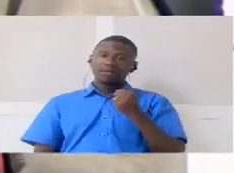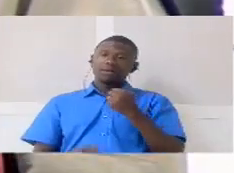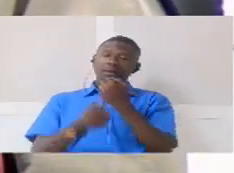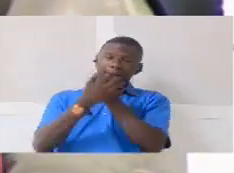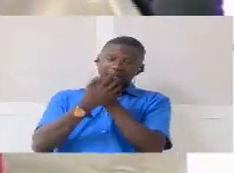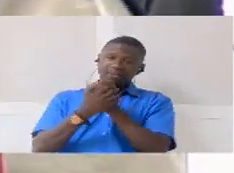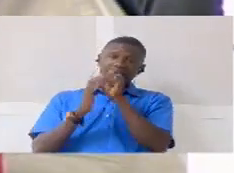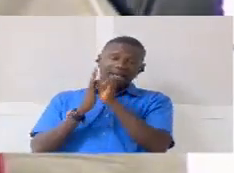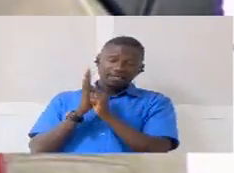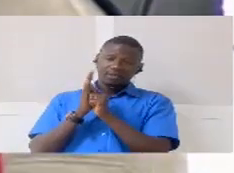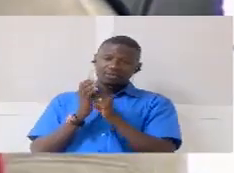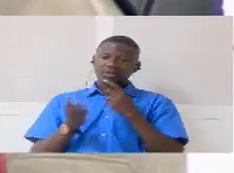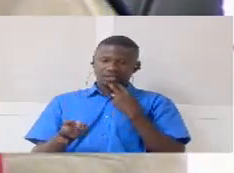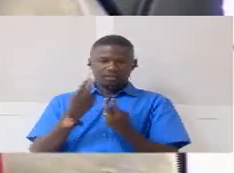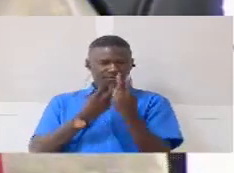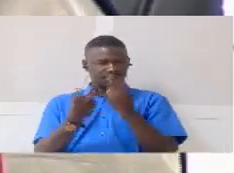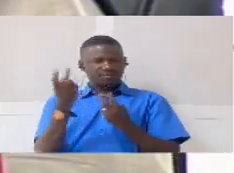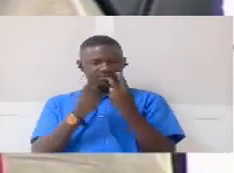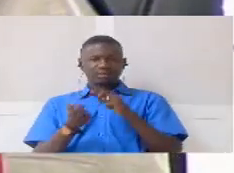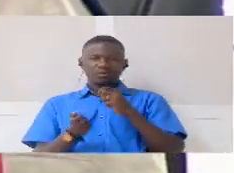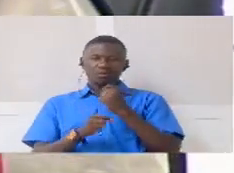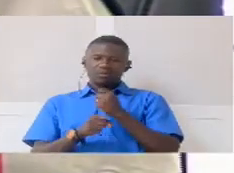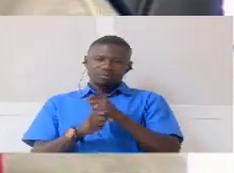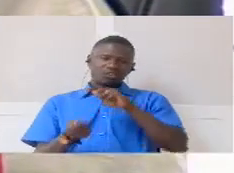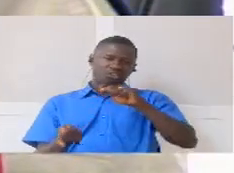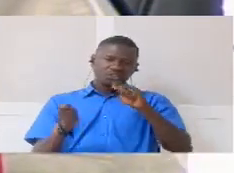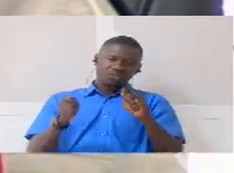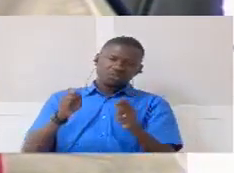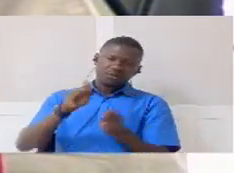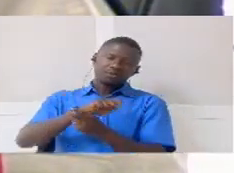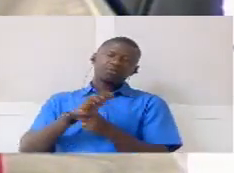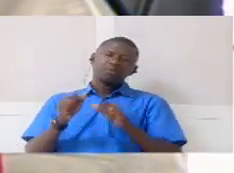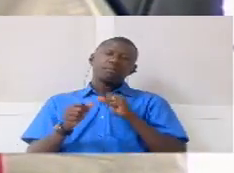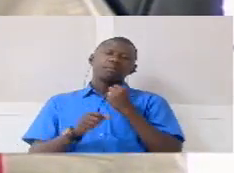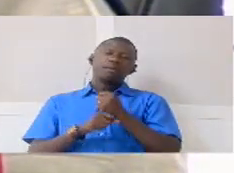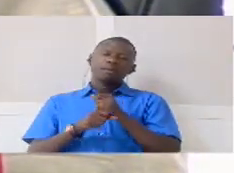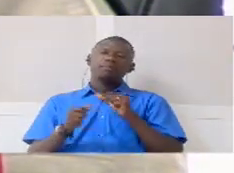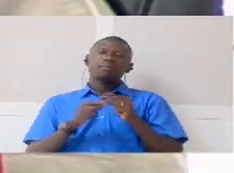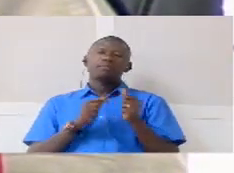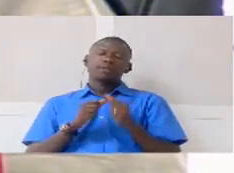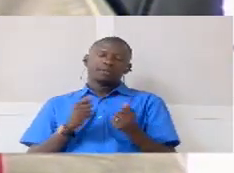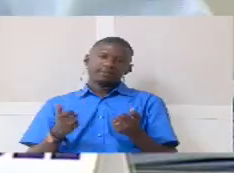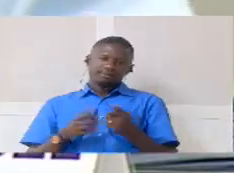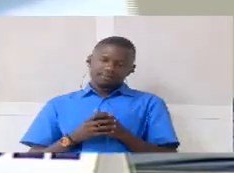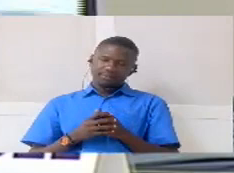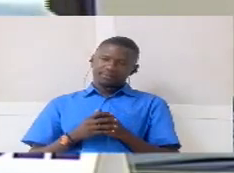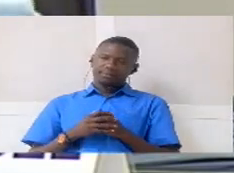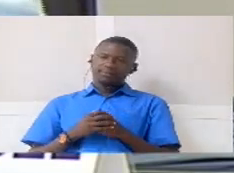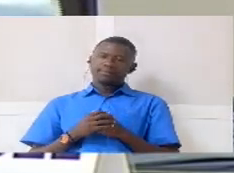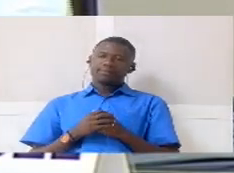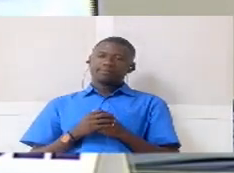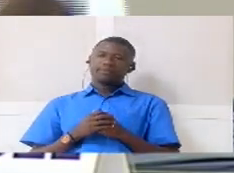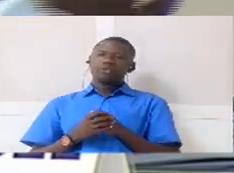Yes, that is the way things were, but efforts have been put in place to make things better. You don't have to wait for a prisons